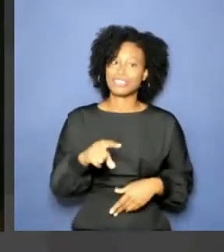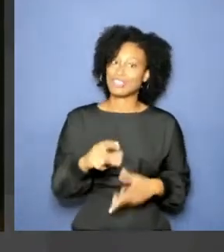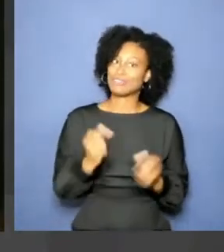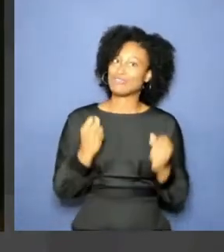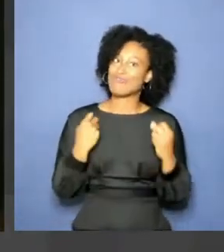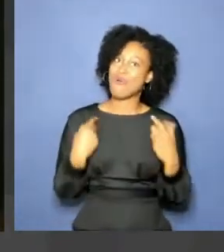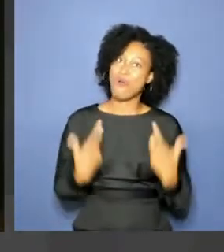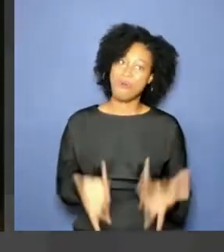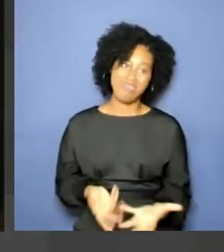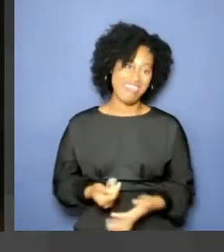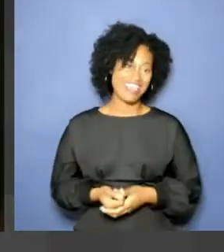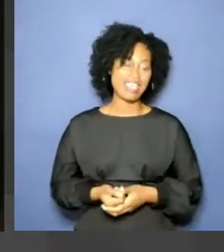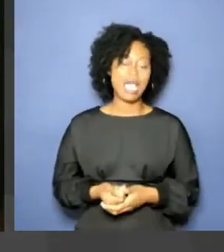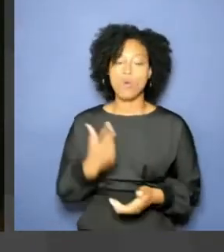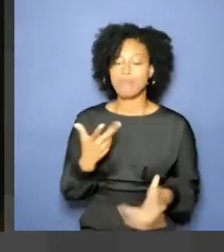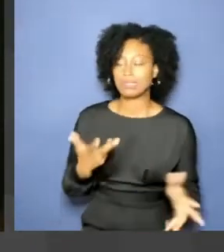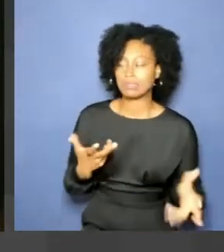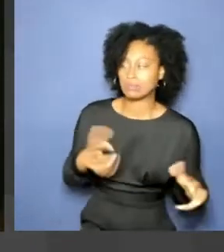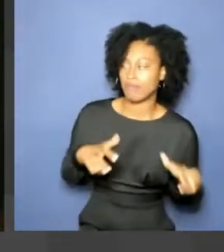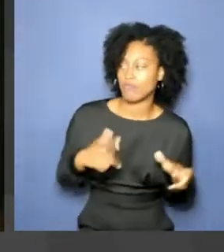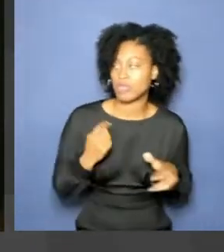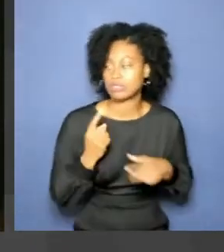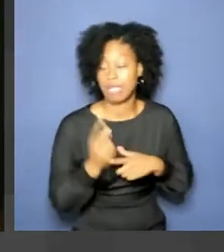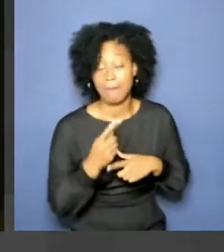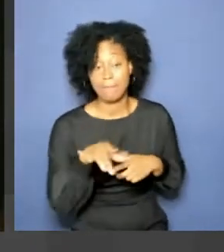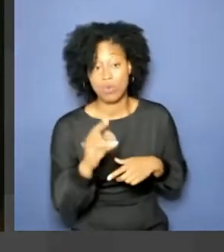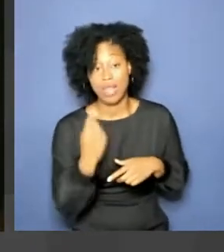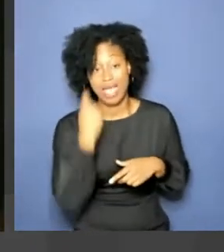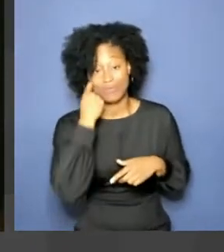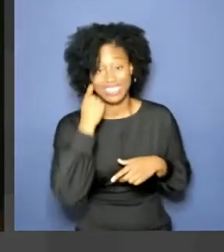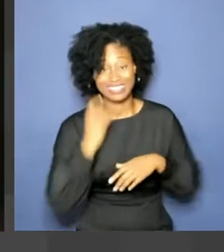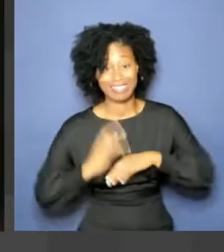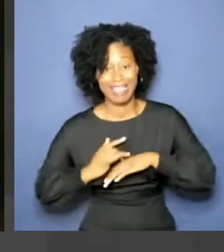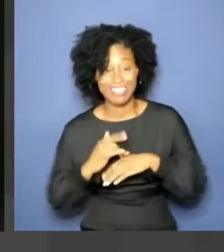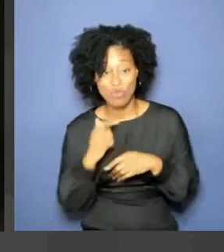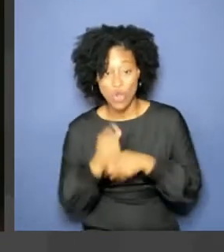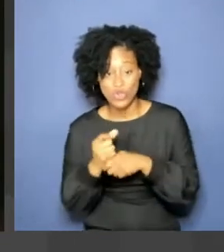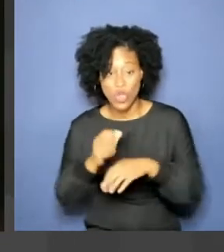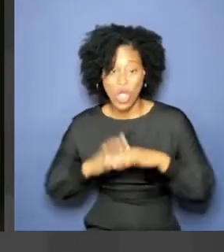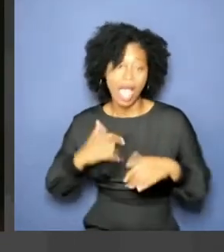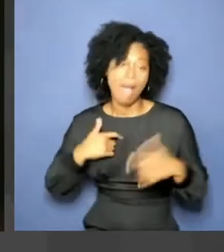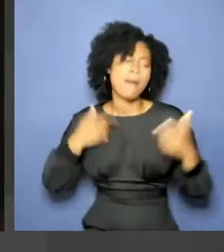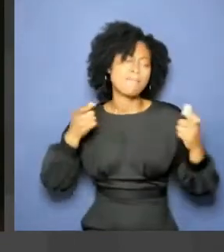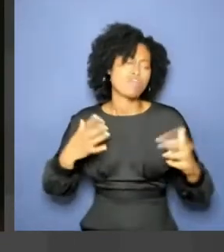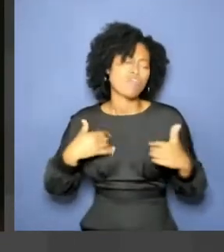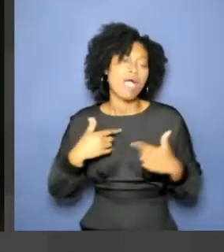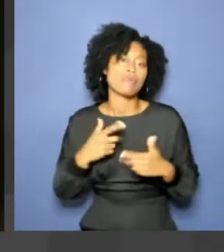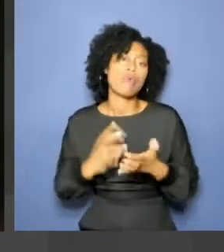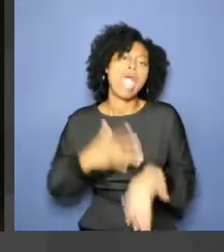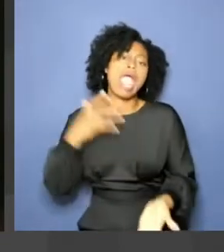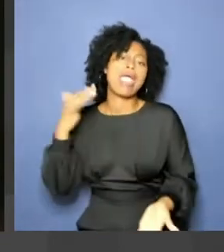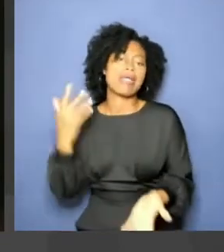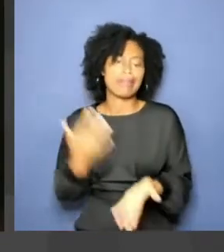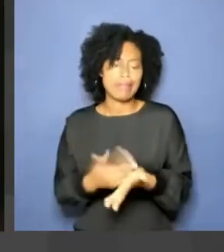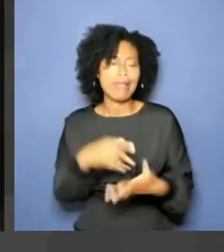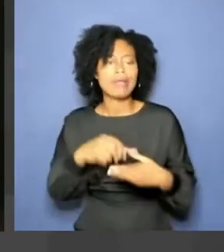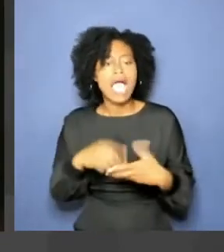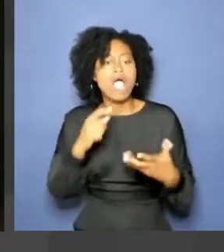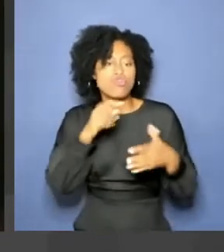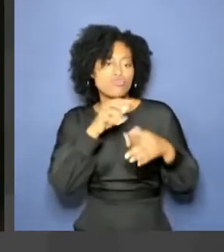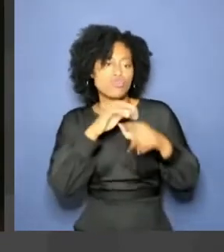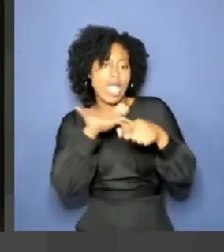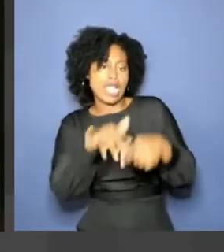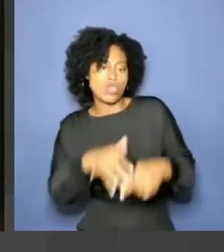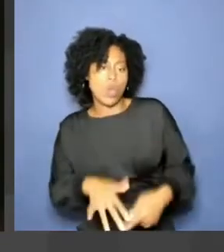bit selfish for a second and just pick one that I worked on recently. Like, as a manager, I rarely get the chance to actually write code, which I love